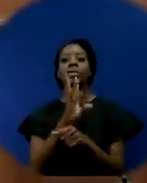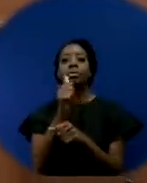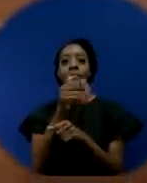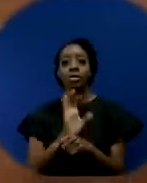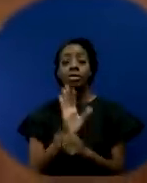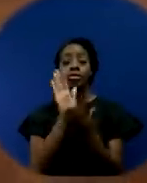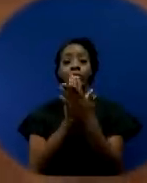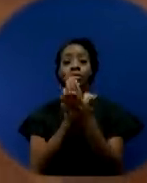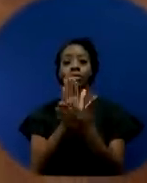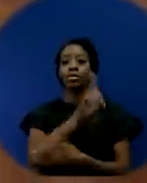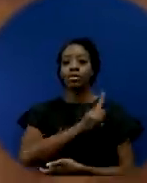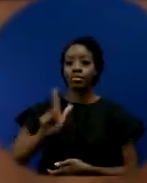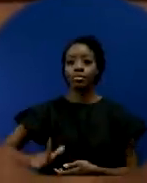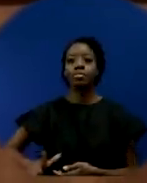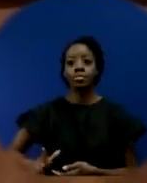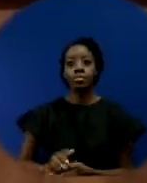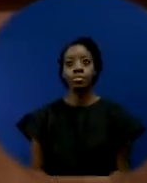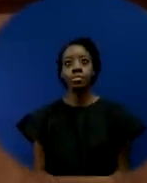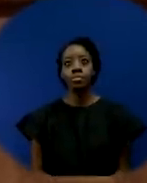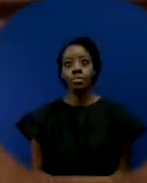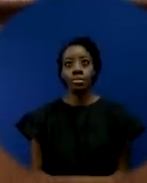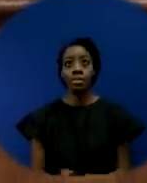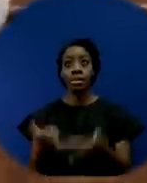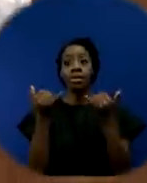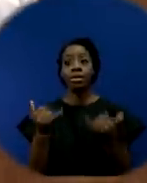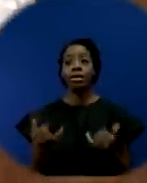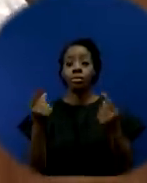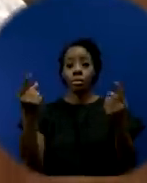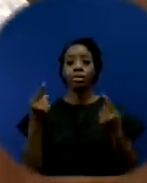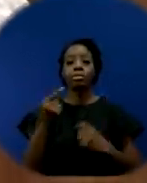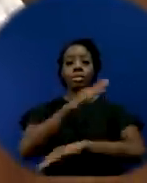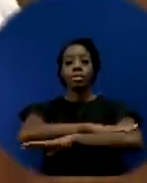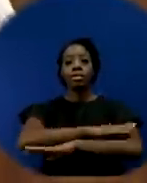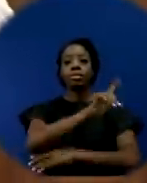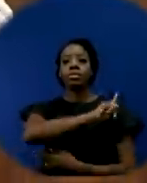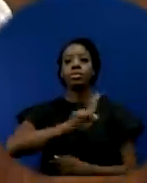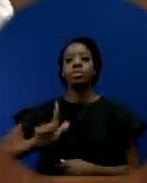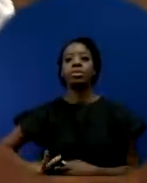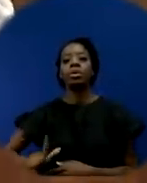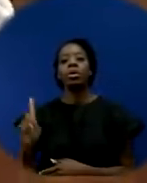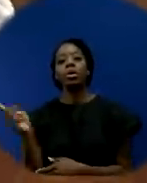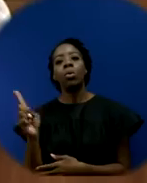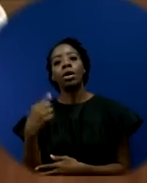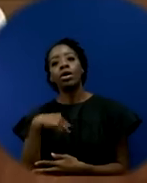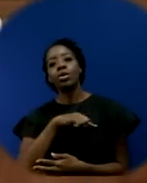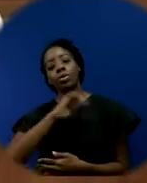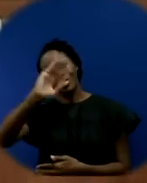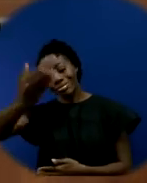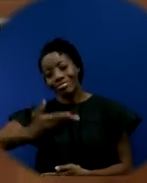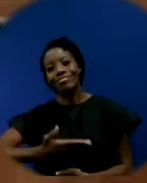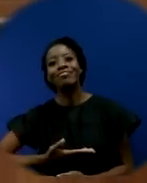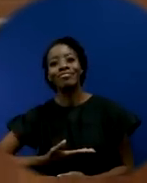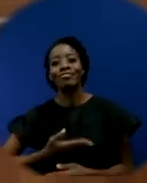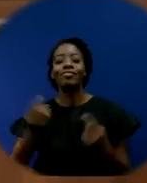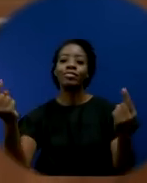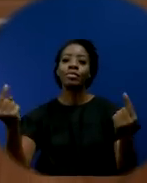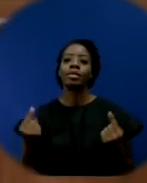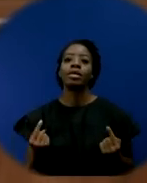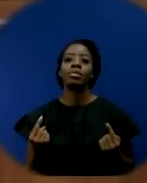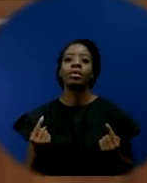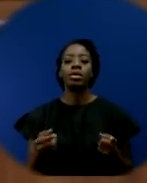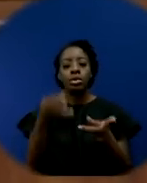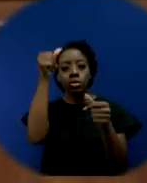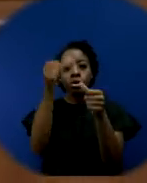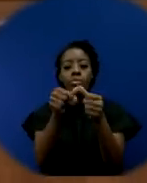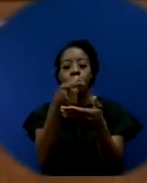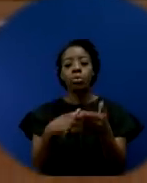Praise the Lord. Now we come to the table of the Lord where we are invited to come to remember